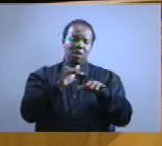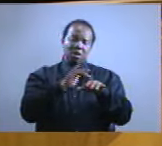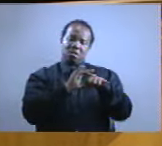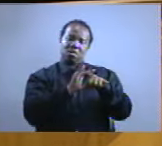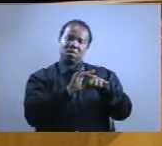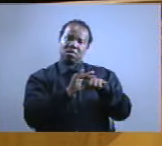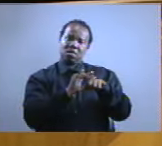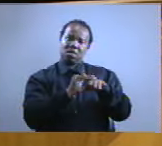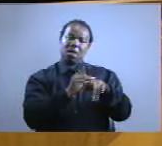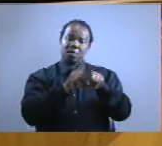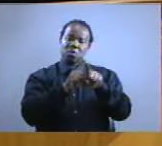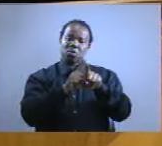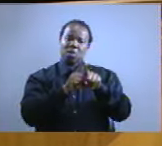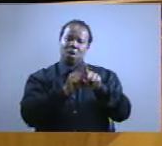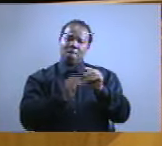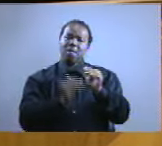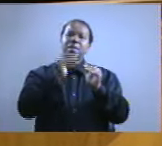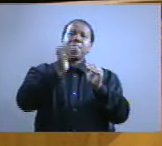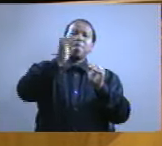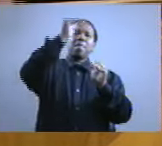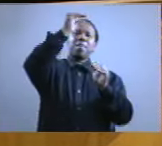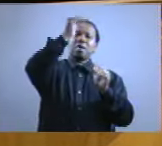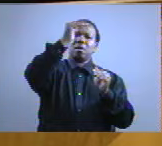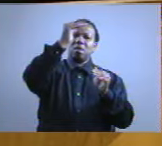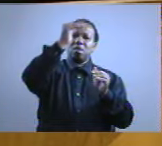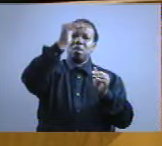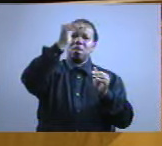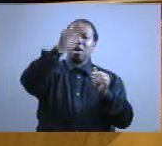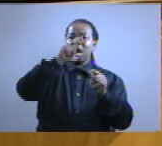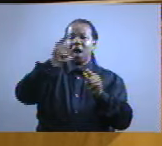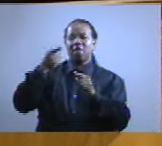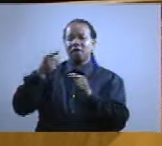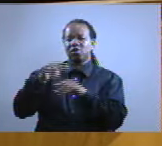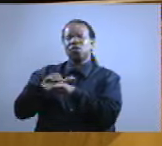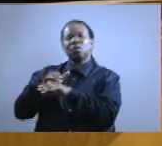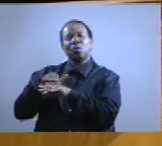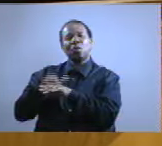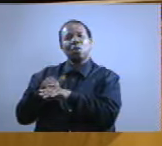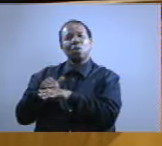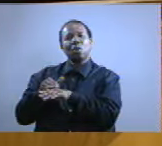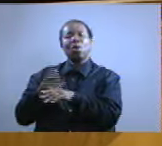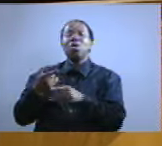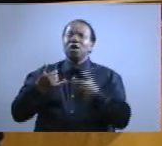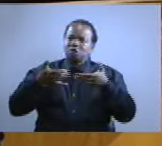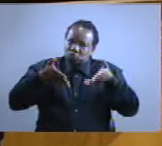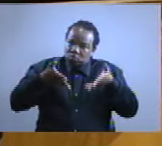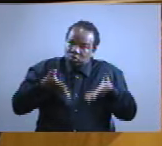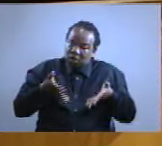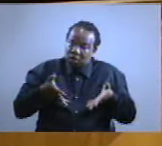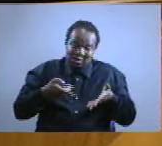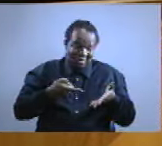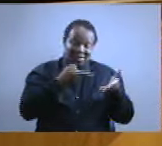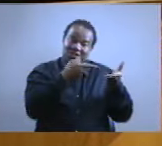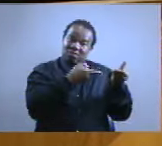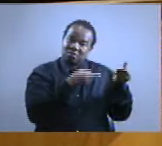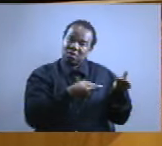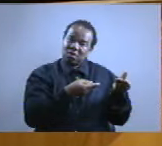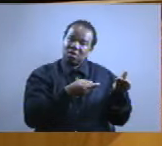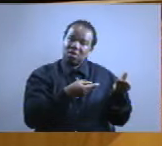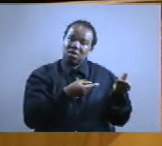promoted faster than certain people on the basis of their race. Today, because of this bill, we